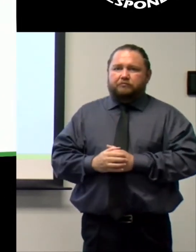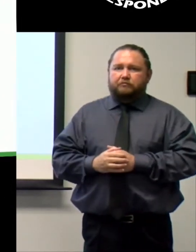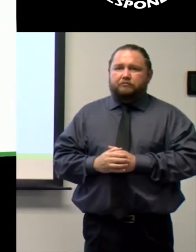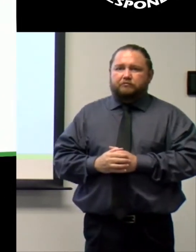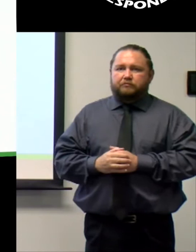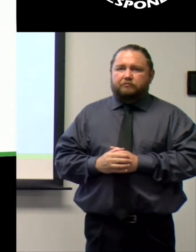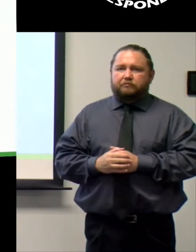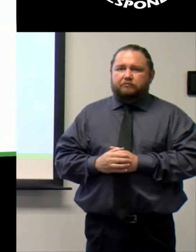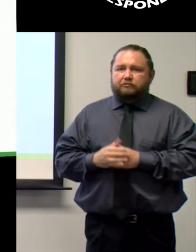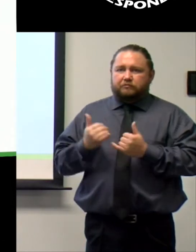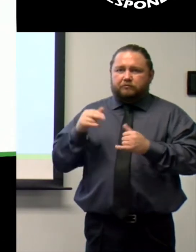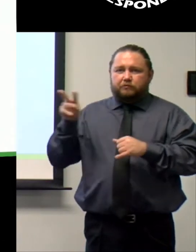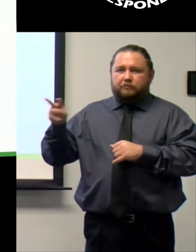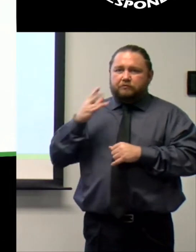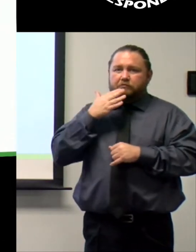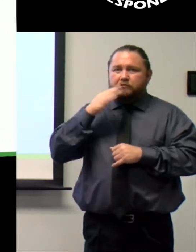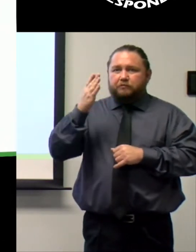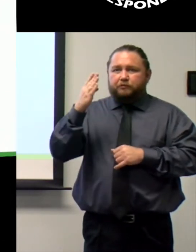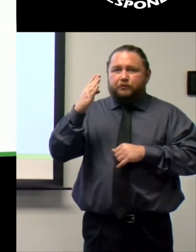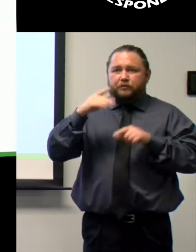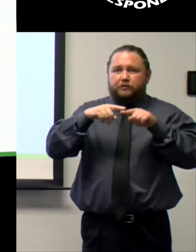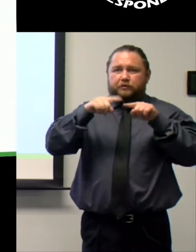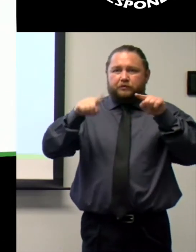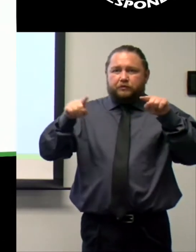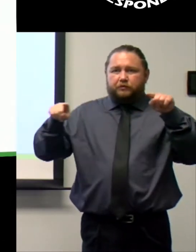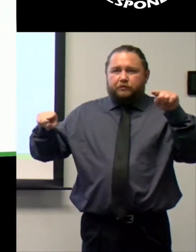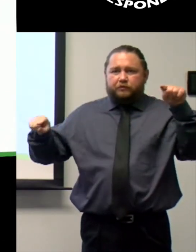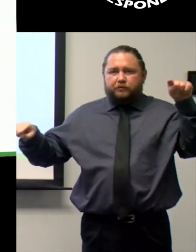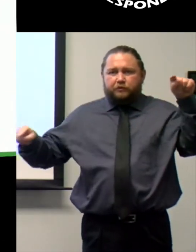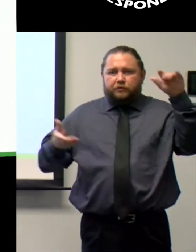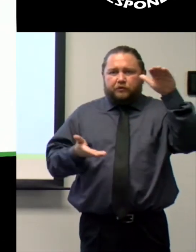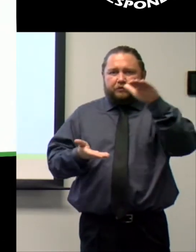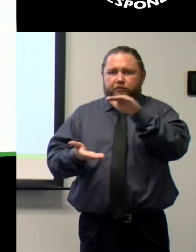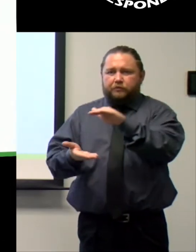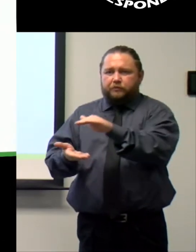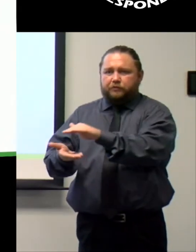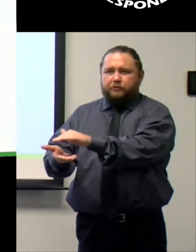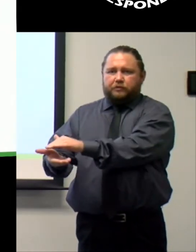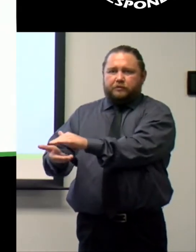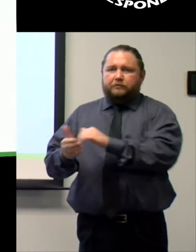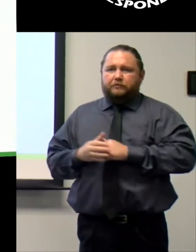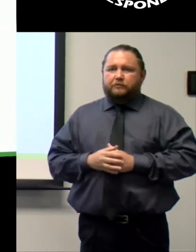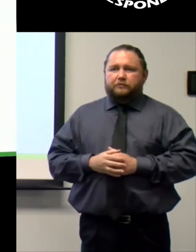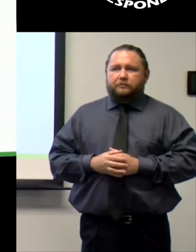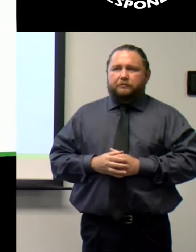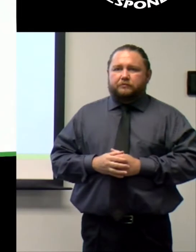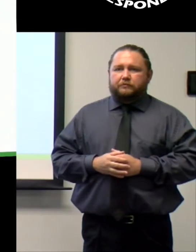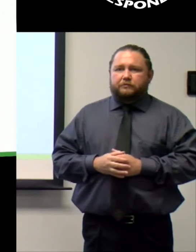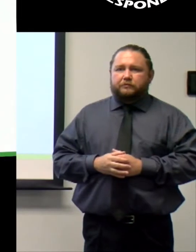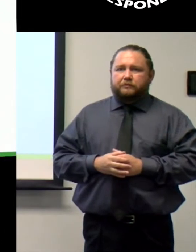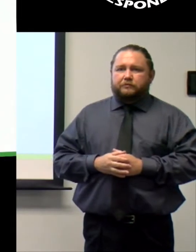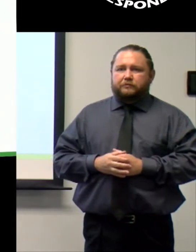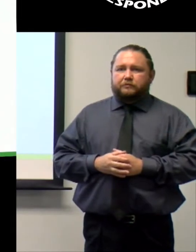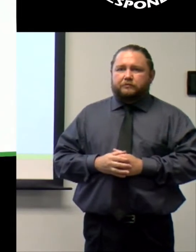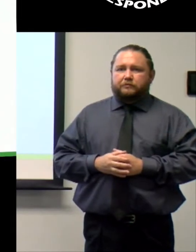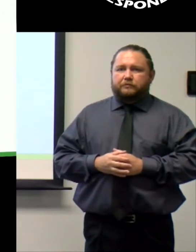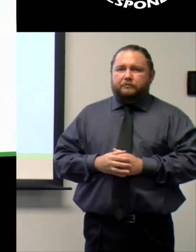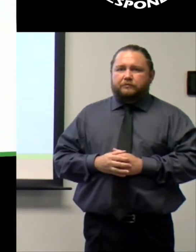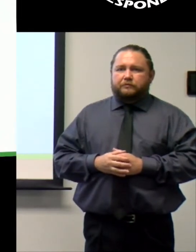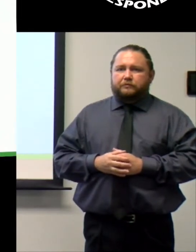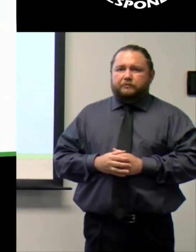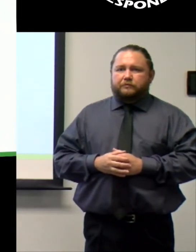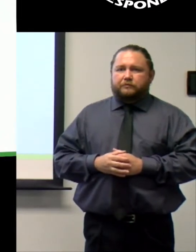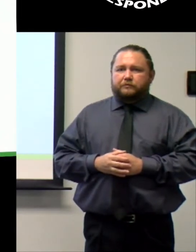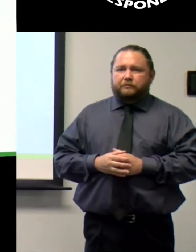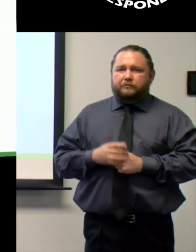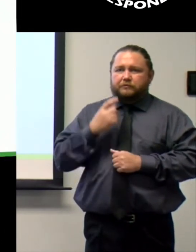blue line, which is state cases. You can see that in recent days, in the last couple of weeks, the number